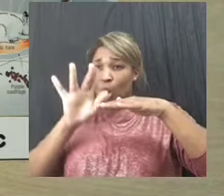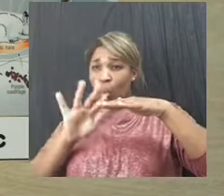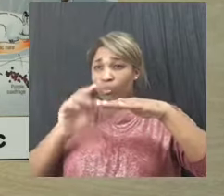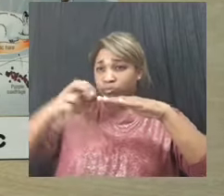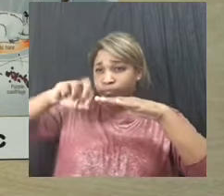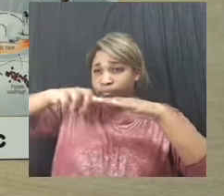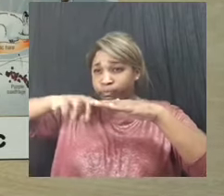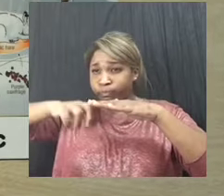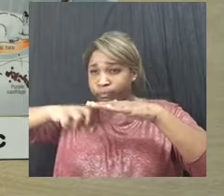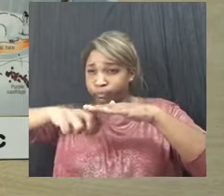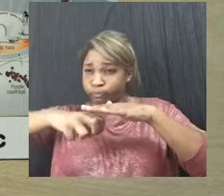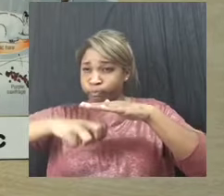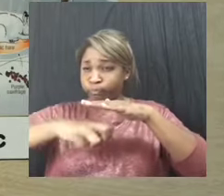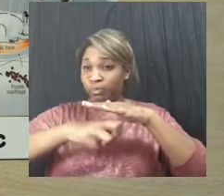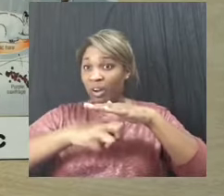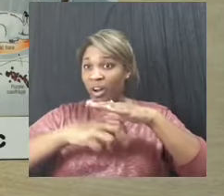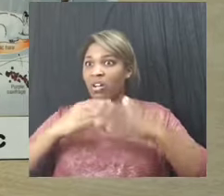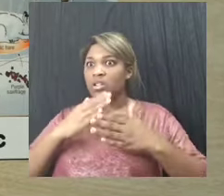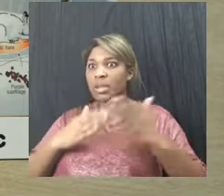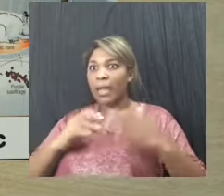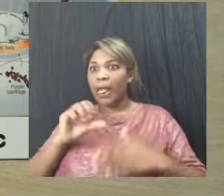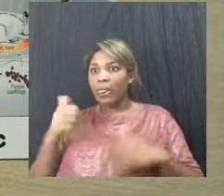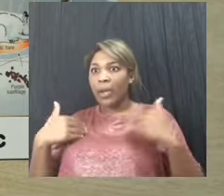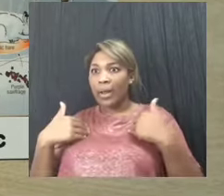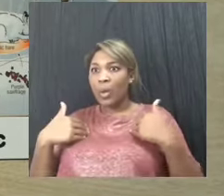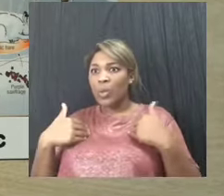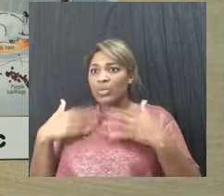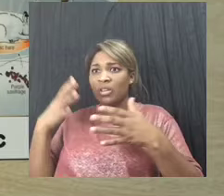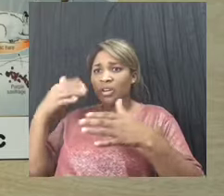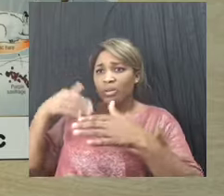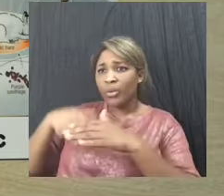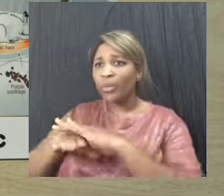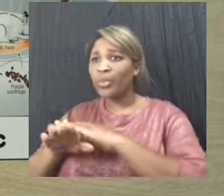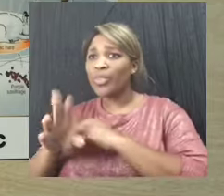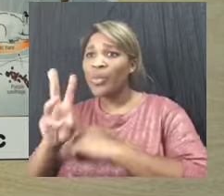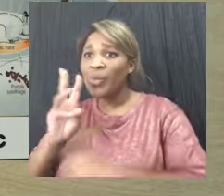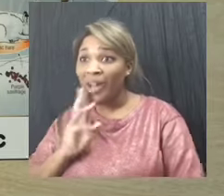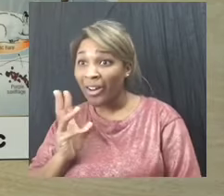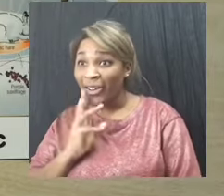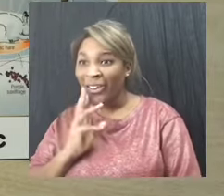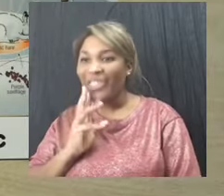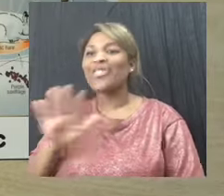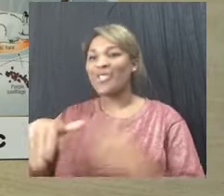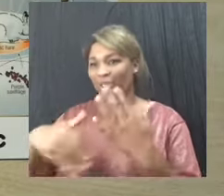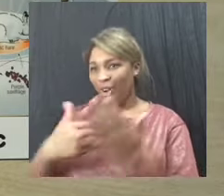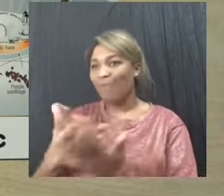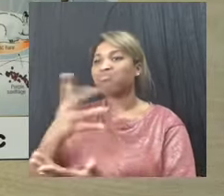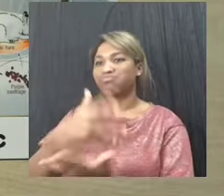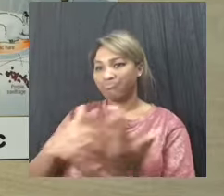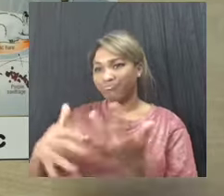other animals will go into the water. They're all interacting with their environment.